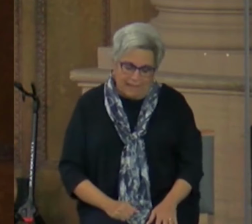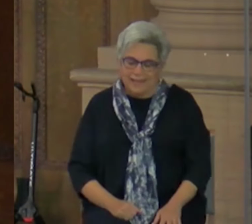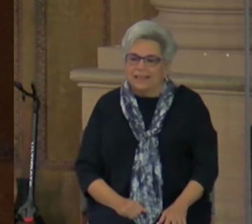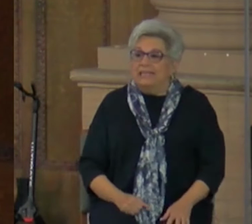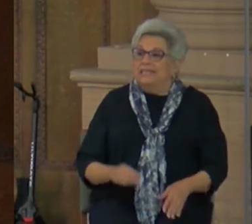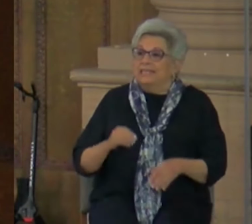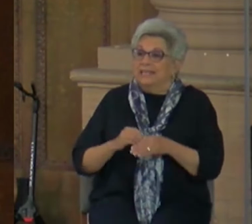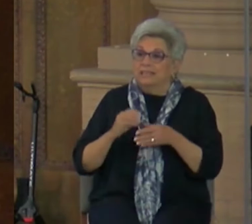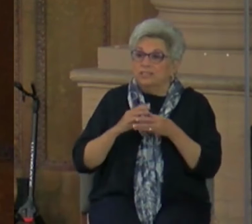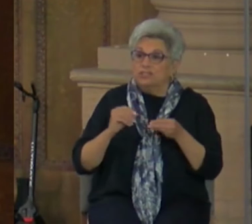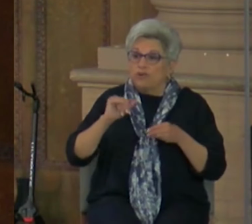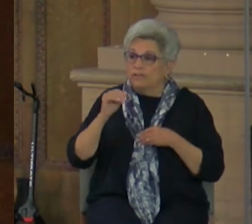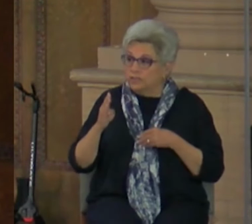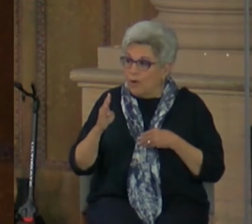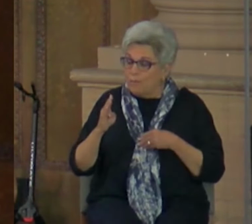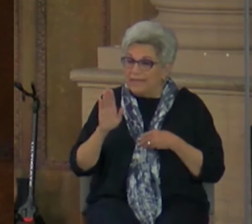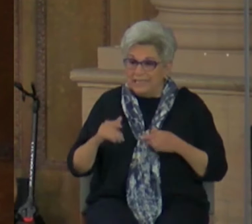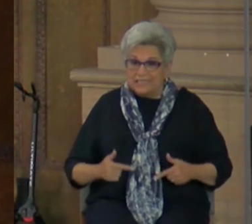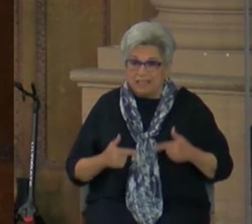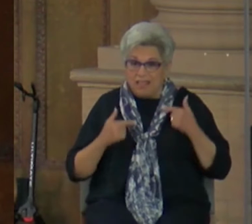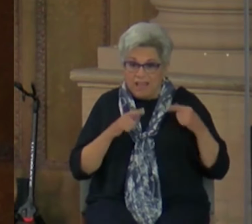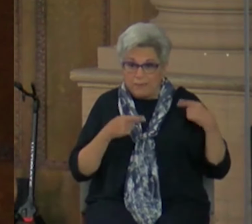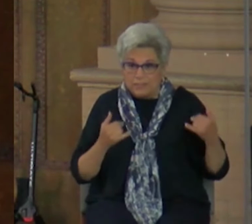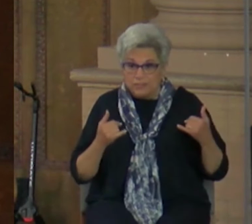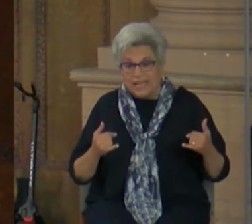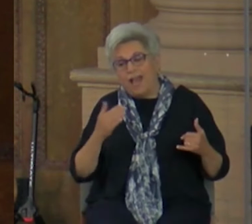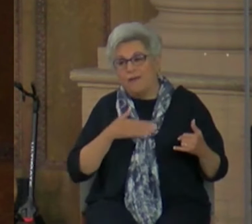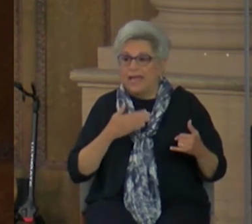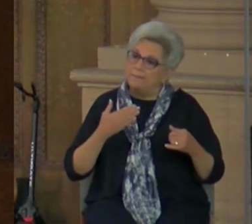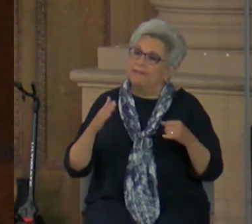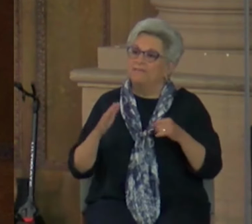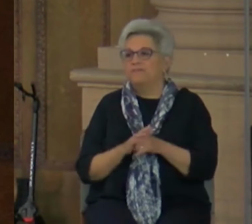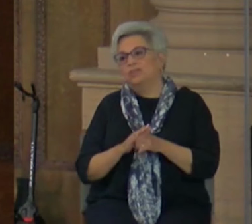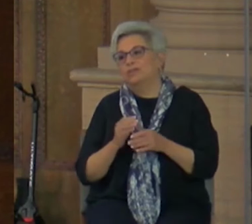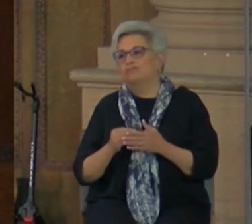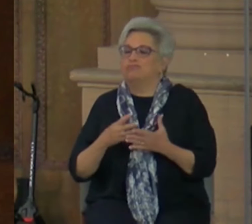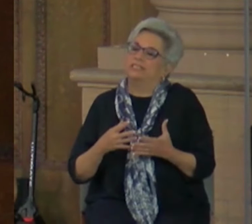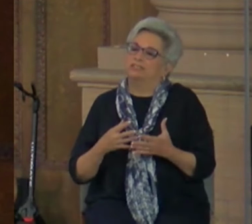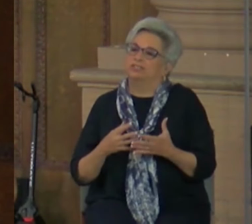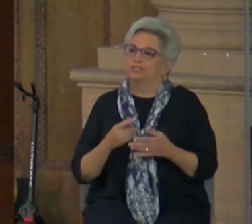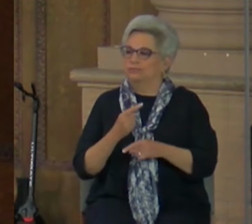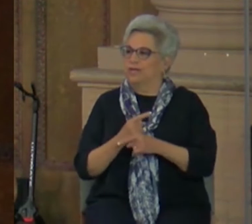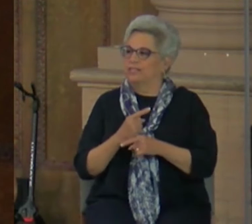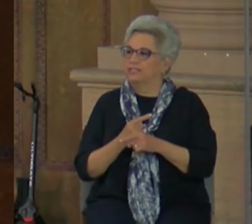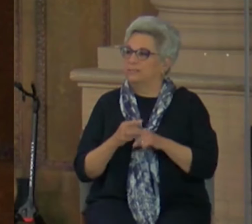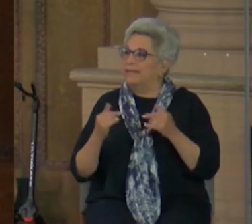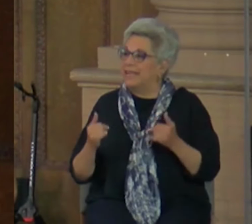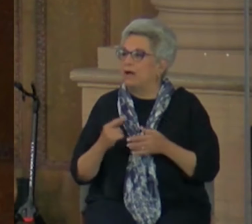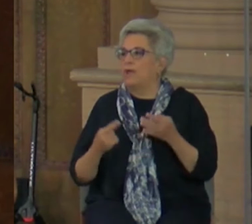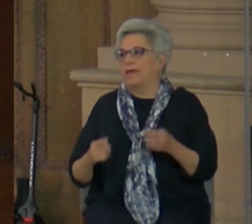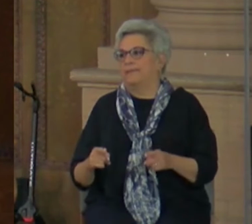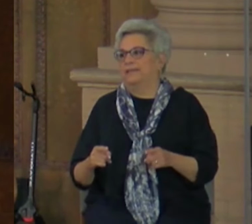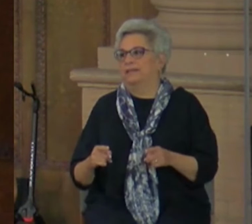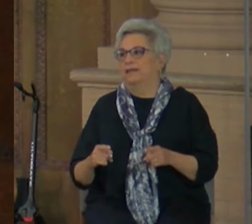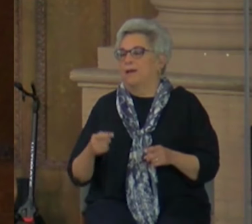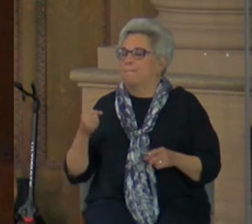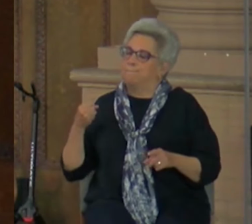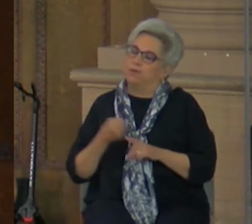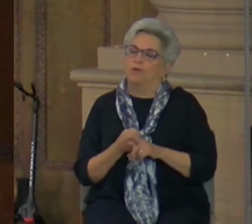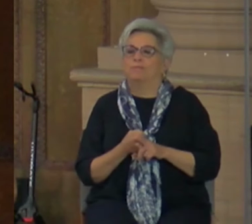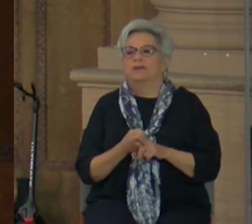Well, in the story of Job, his life up until this point had been happy and full and rich and righteous, but now he's been blasted